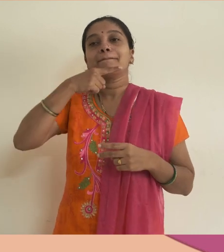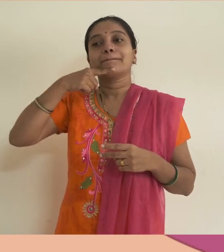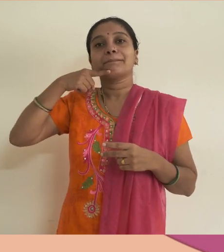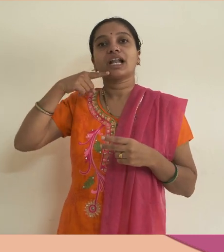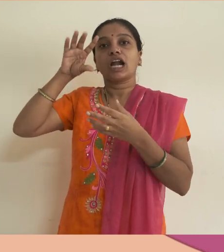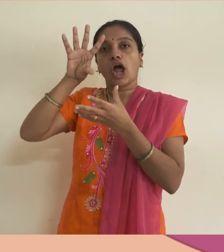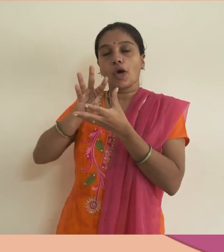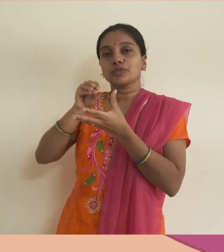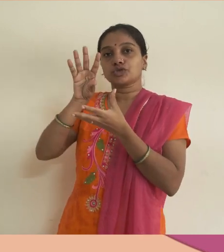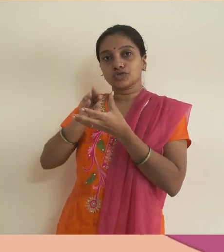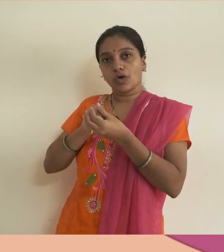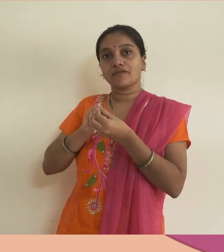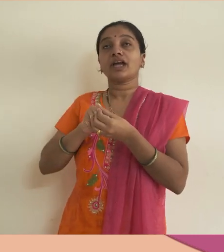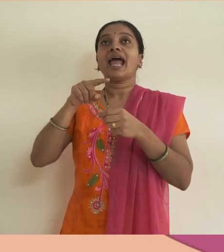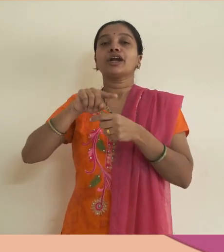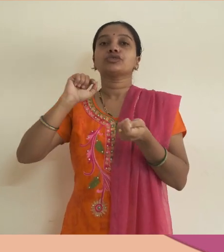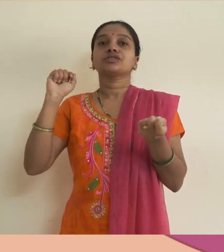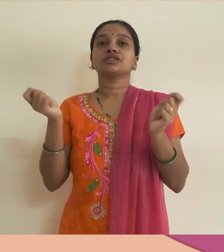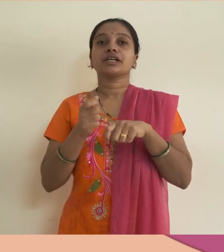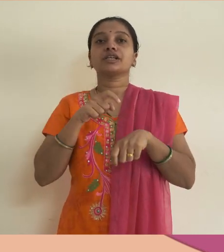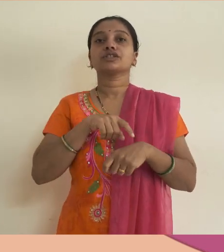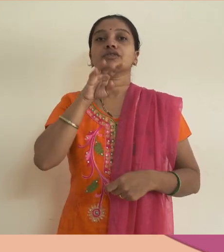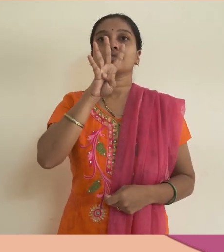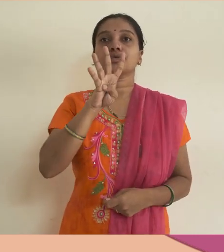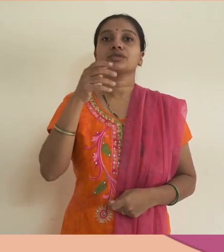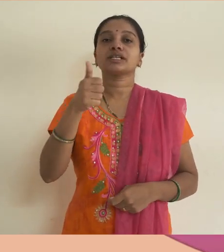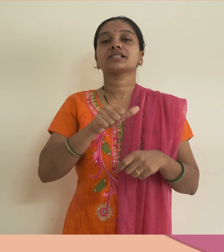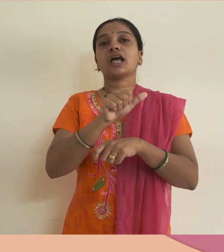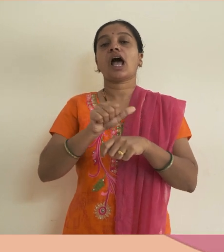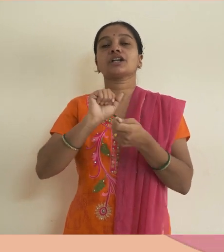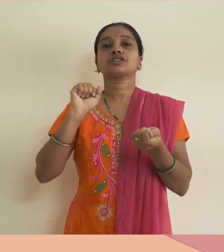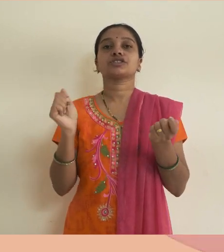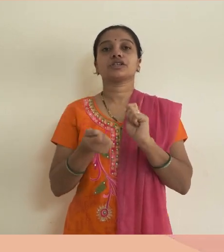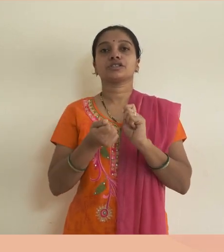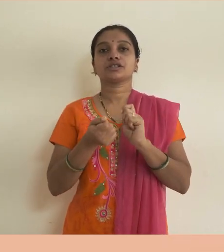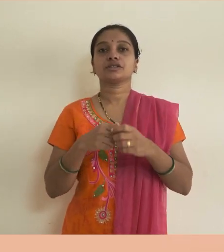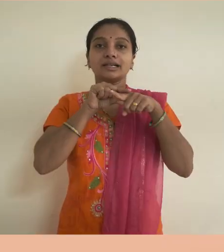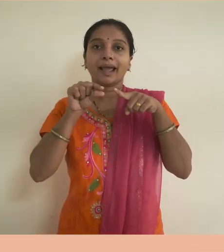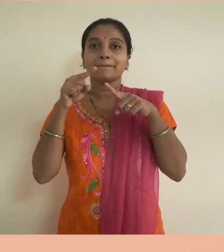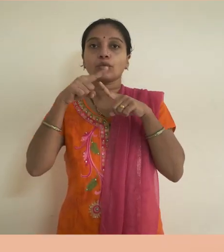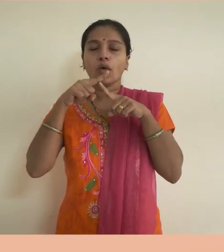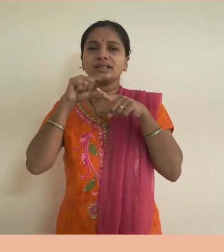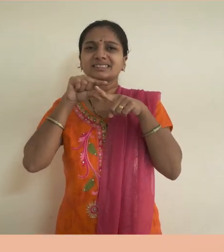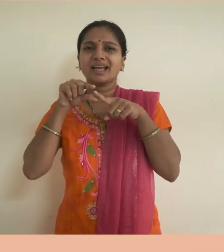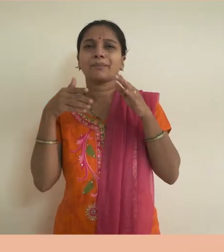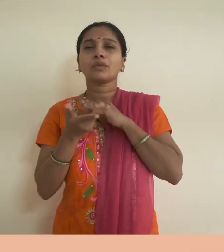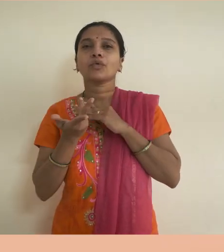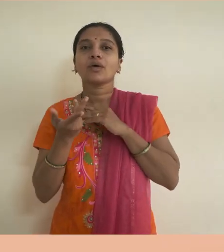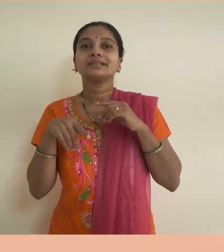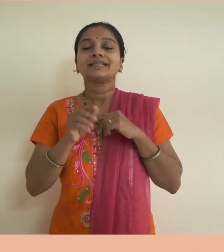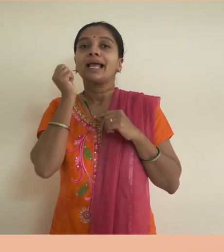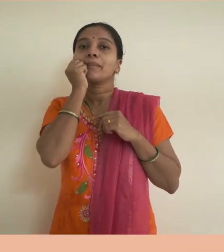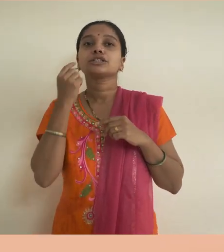blood and should be changed every 4 to 6 hours to prevent infection. Tampons.